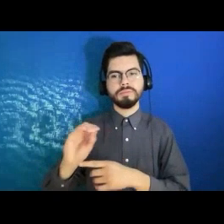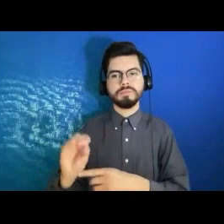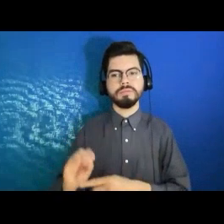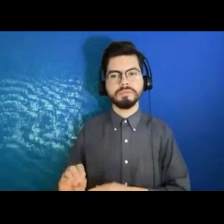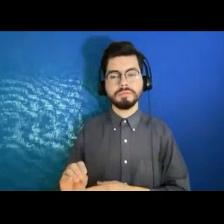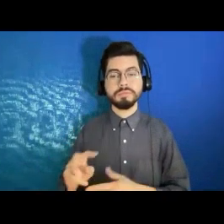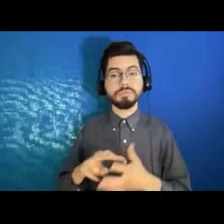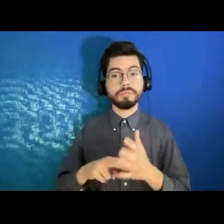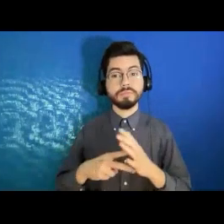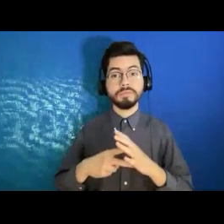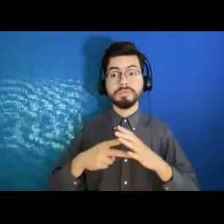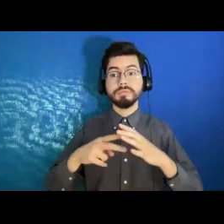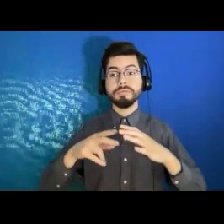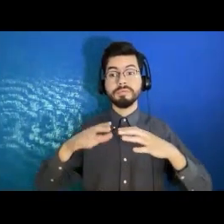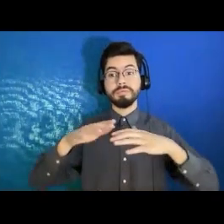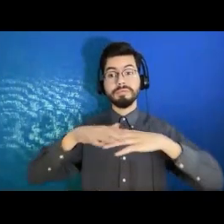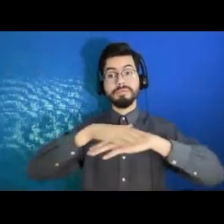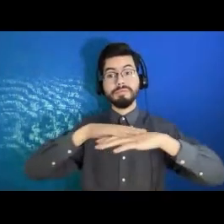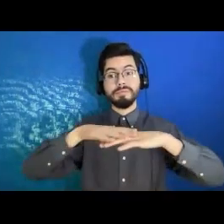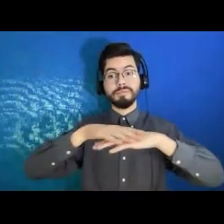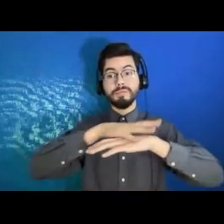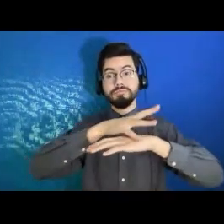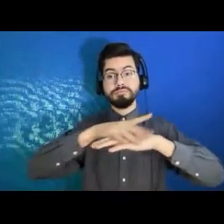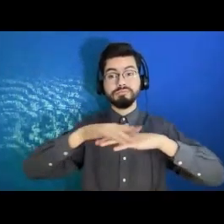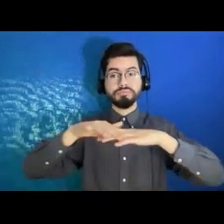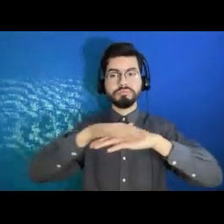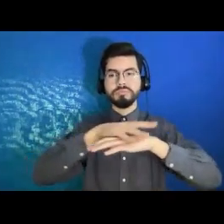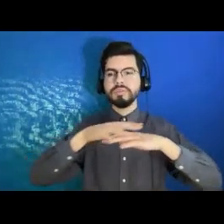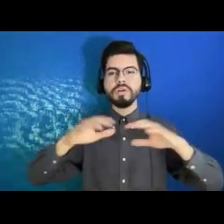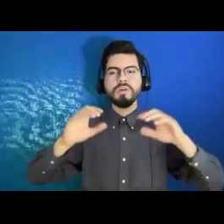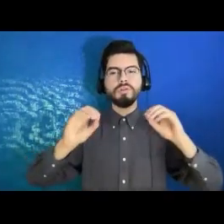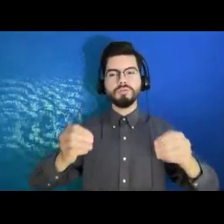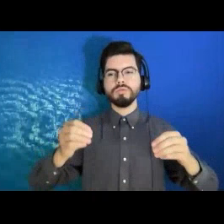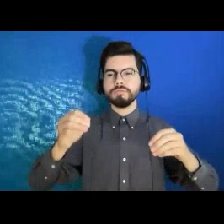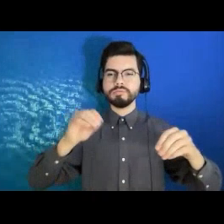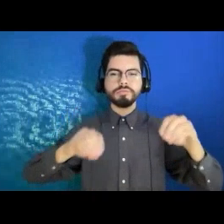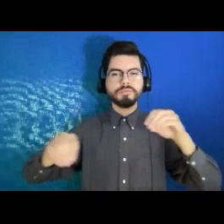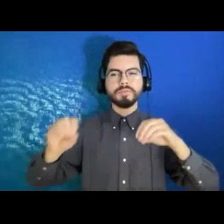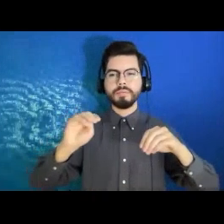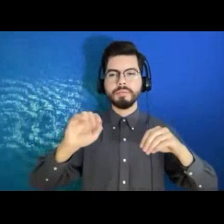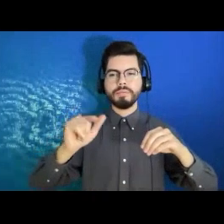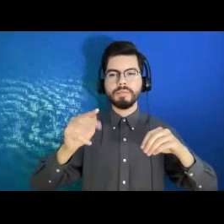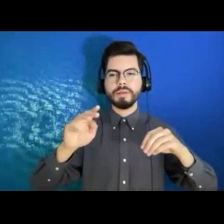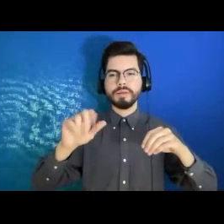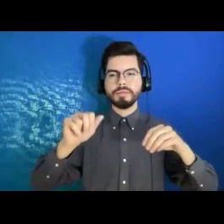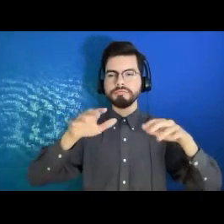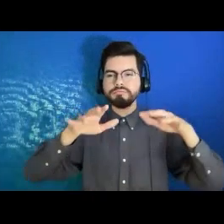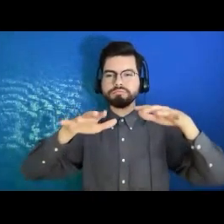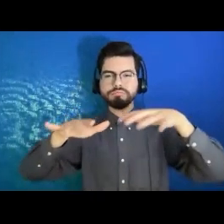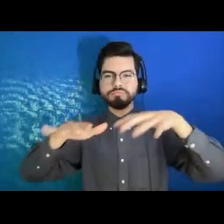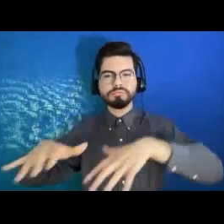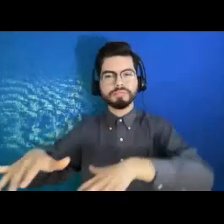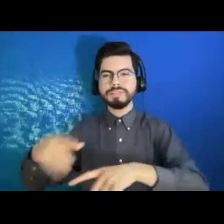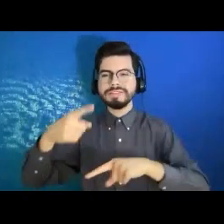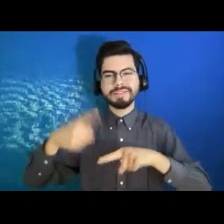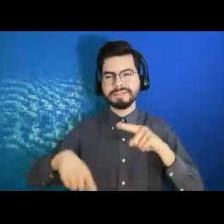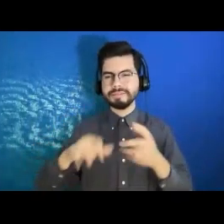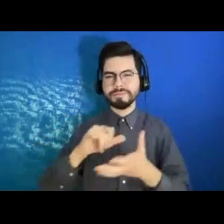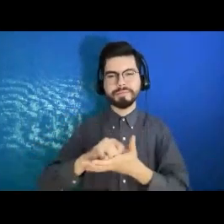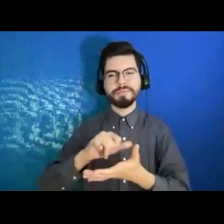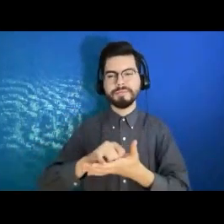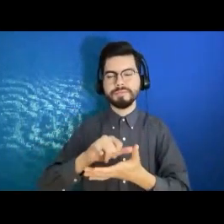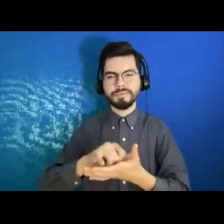near what we would need to be to have mobile magma on a large scale. Now, there might be pockets here and there that have a lot of molten material that